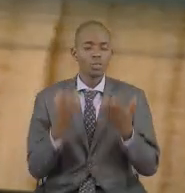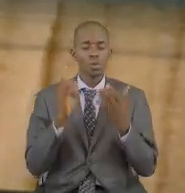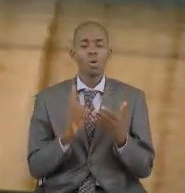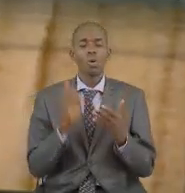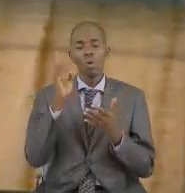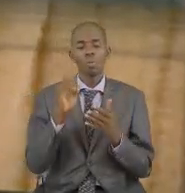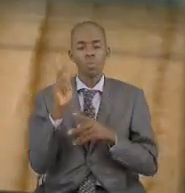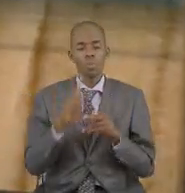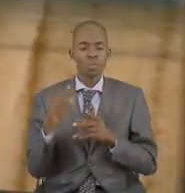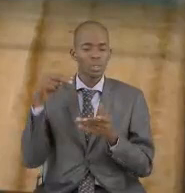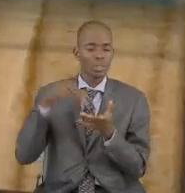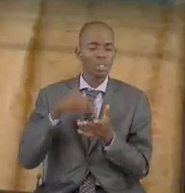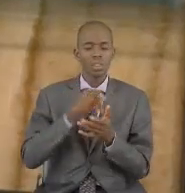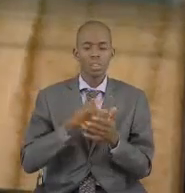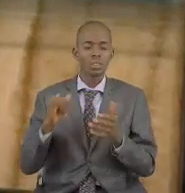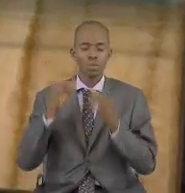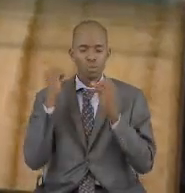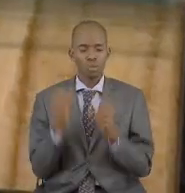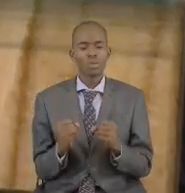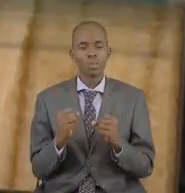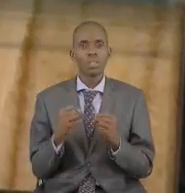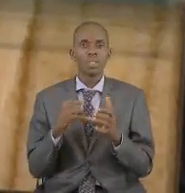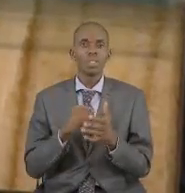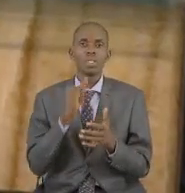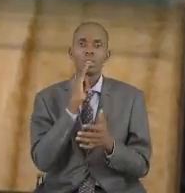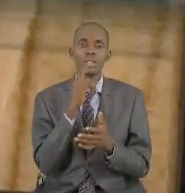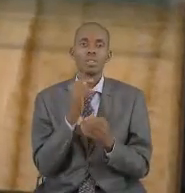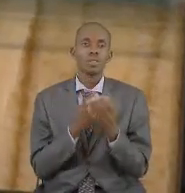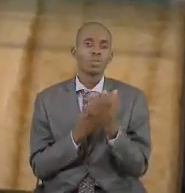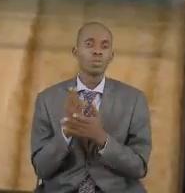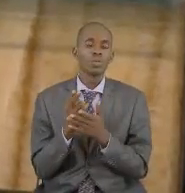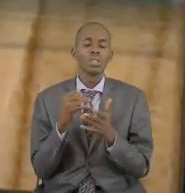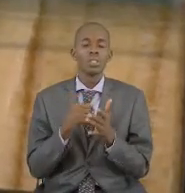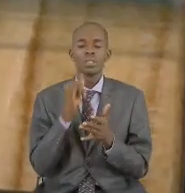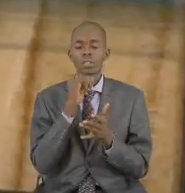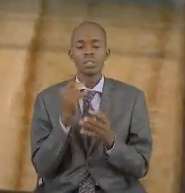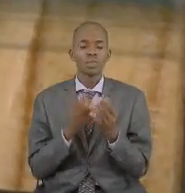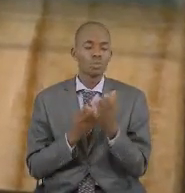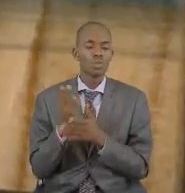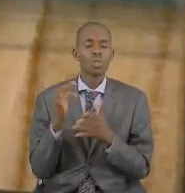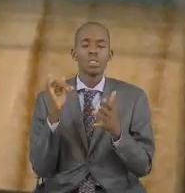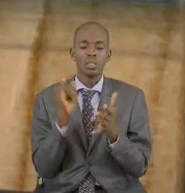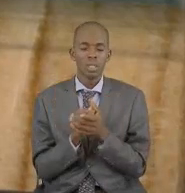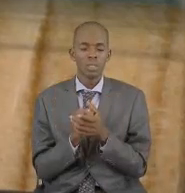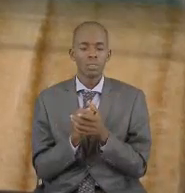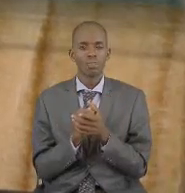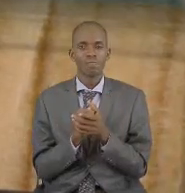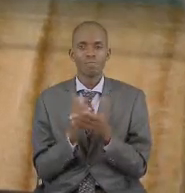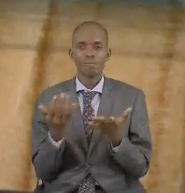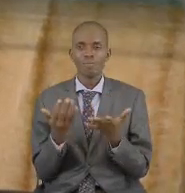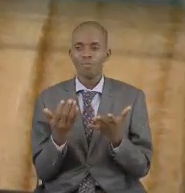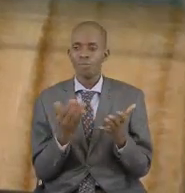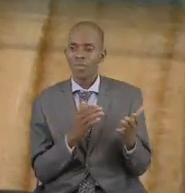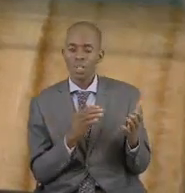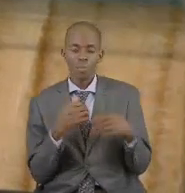people standing steadfast, it's the truth that lifts up people, is the truth that makes people to